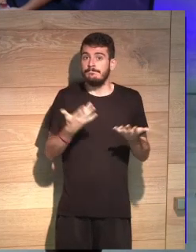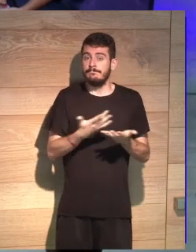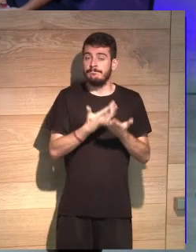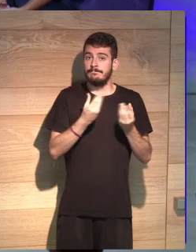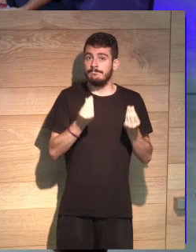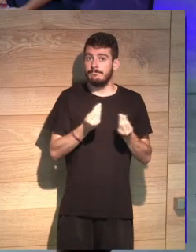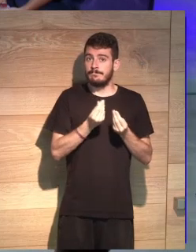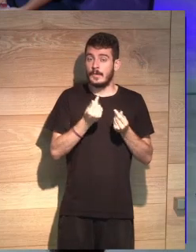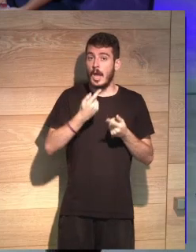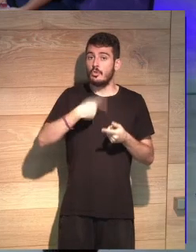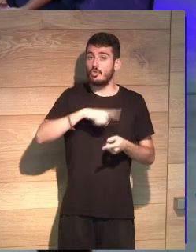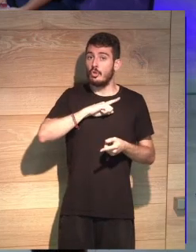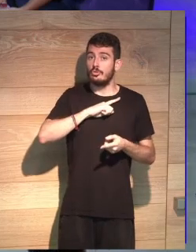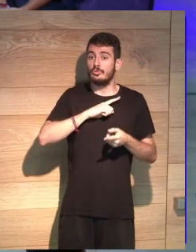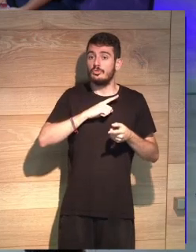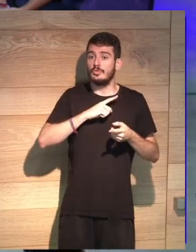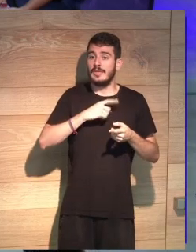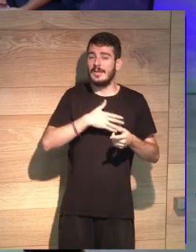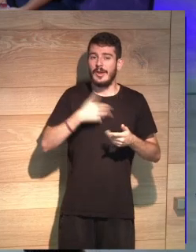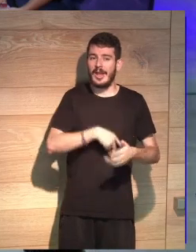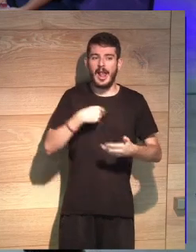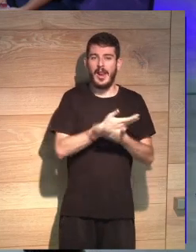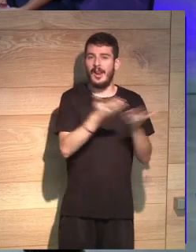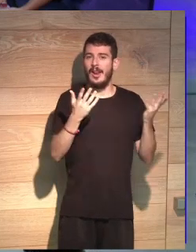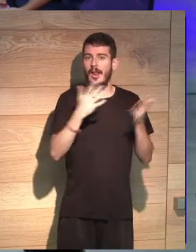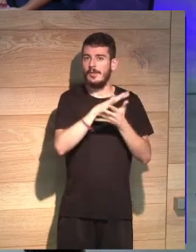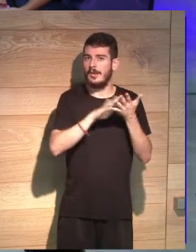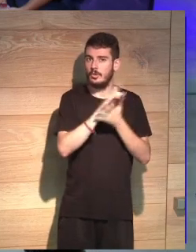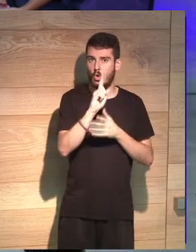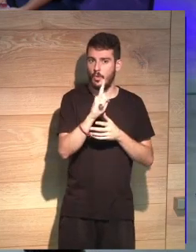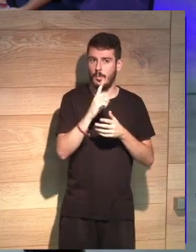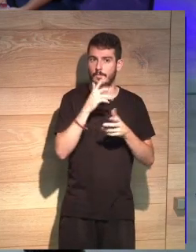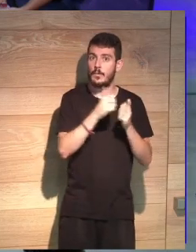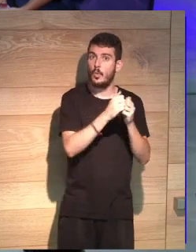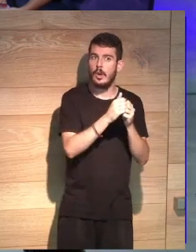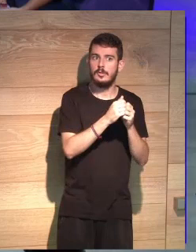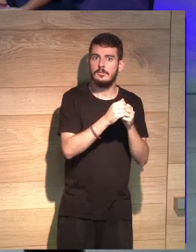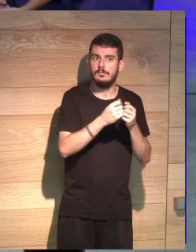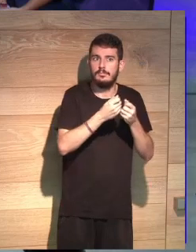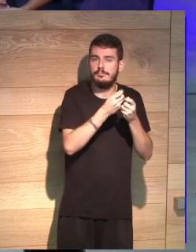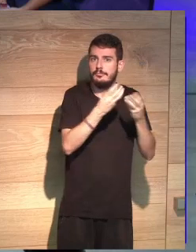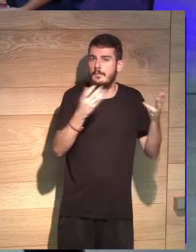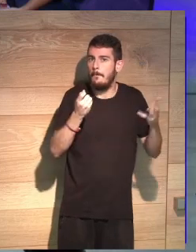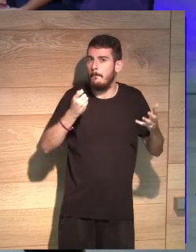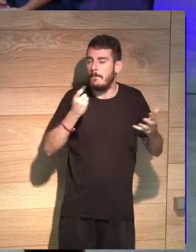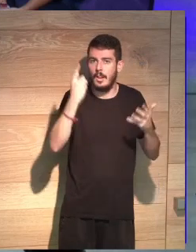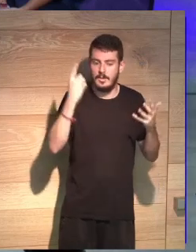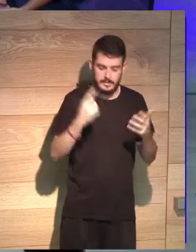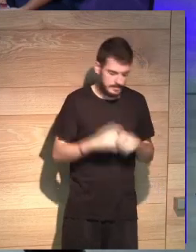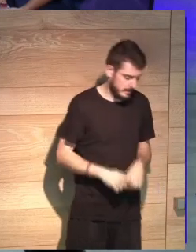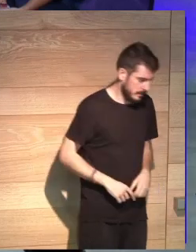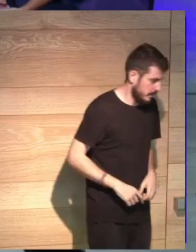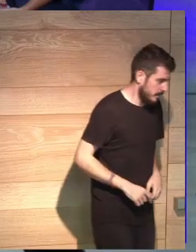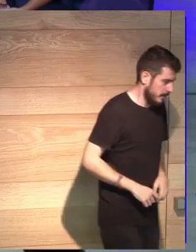be reflecting about. We do not want to make generalizations. There are thousands of video